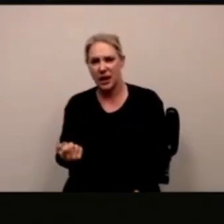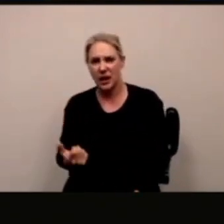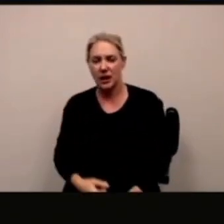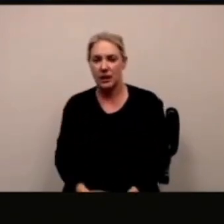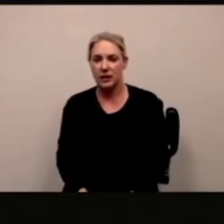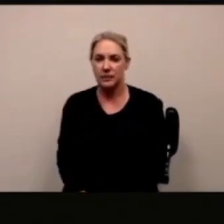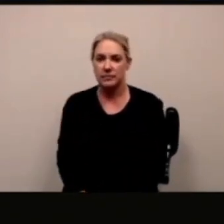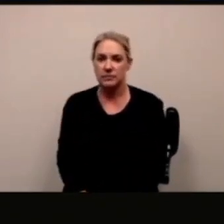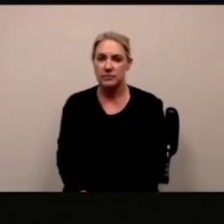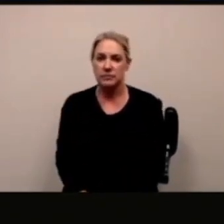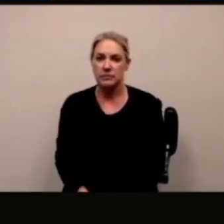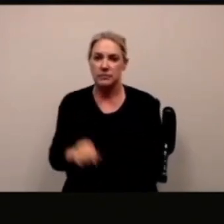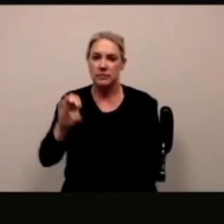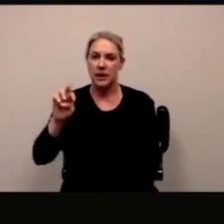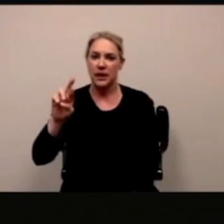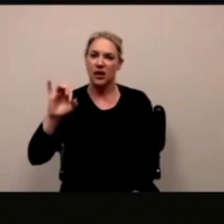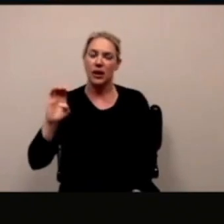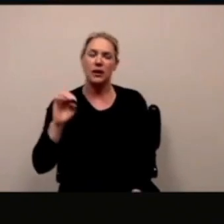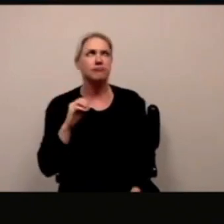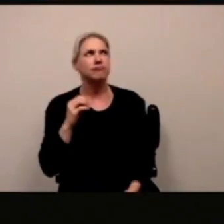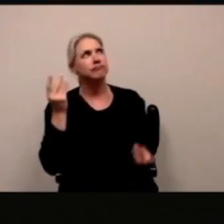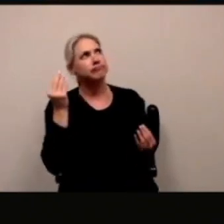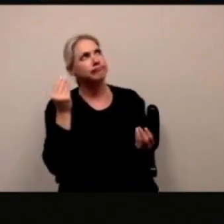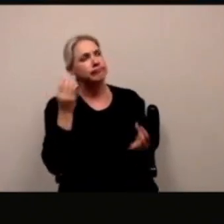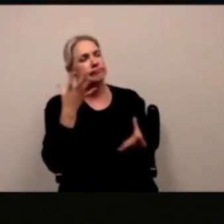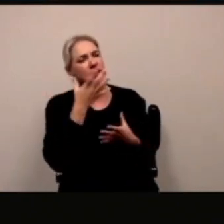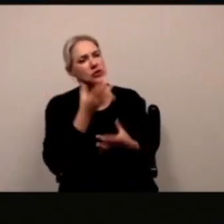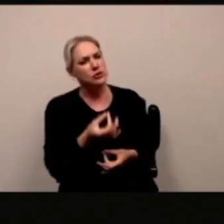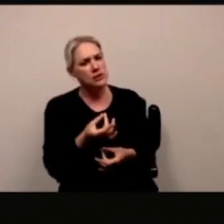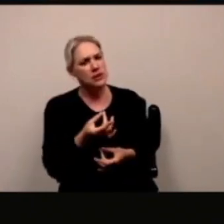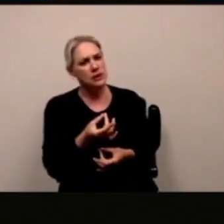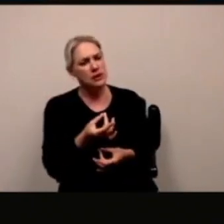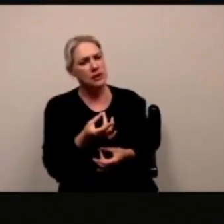That's interesting. So